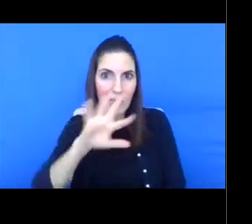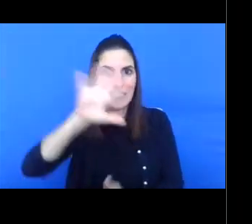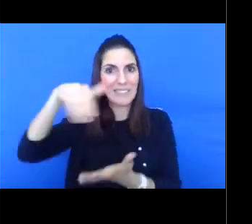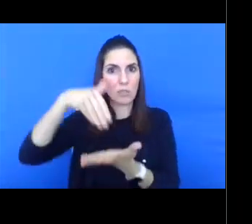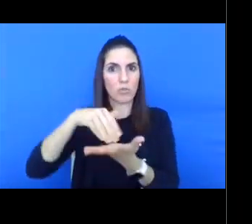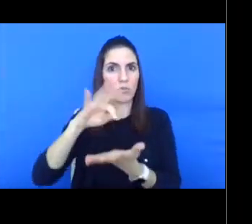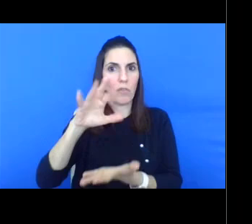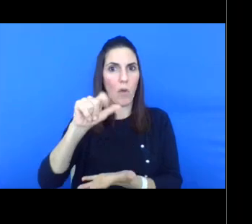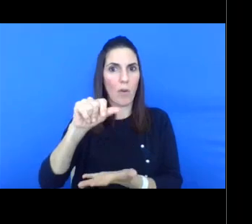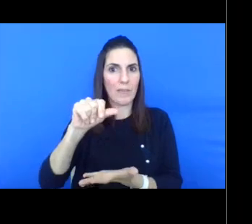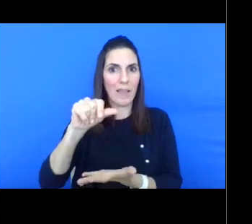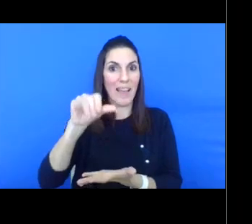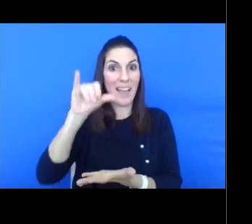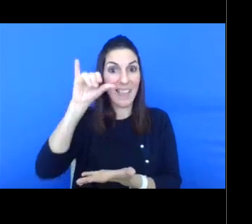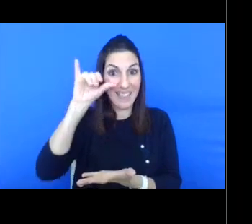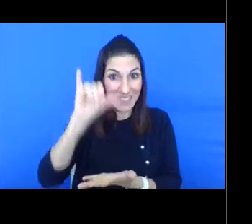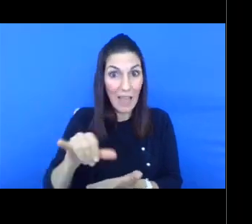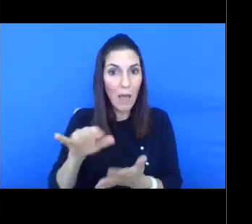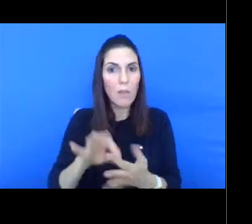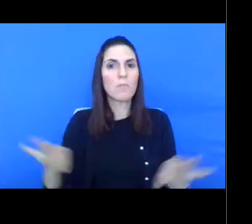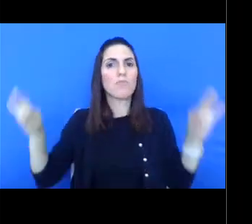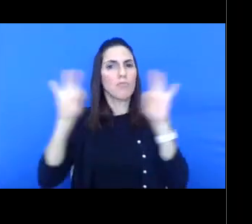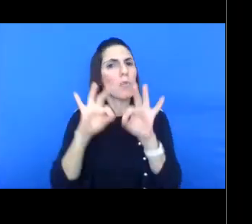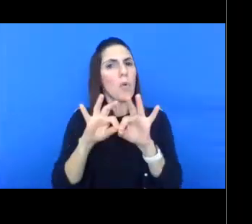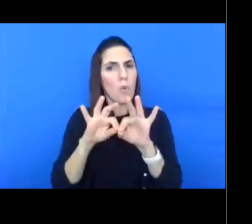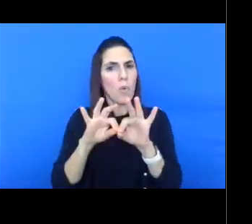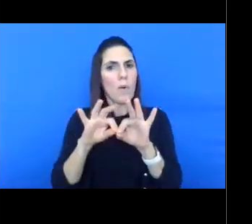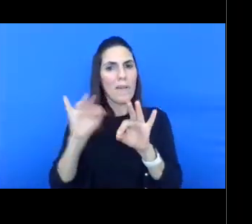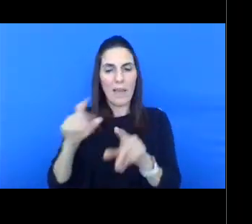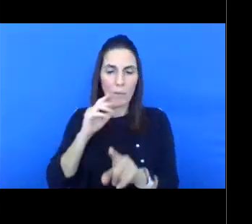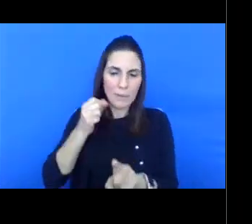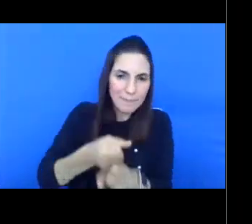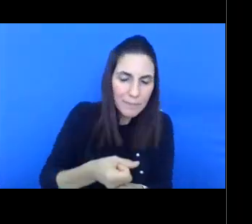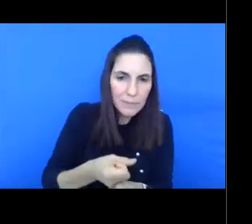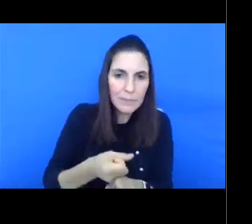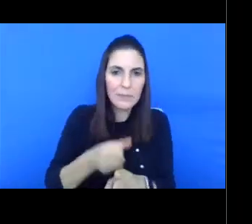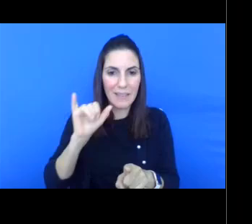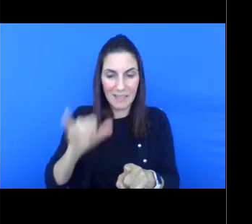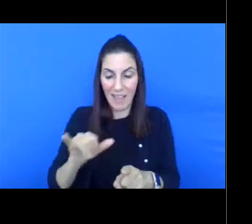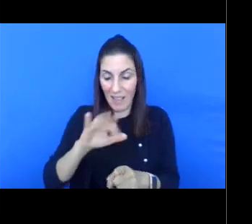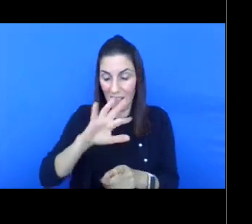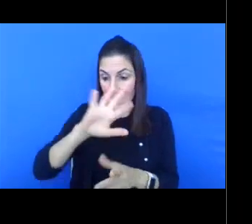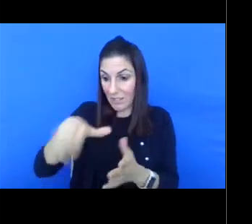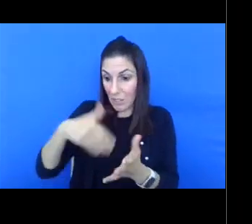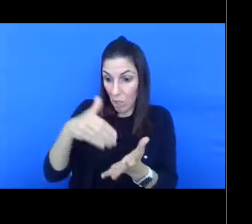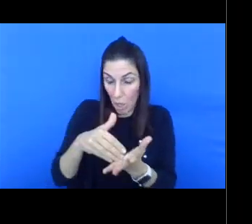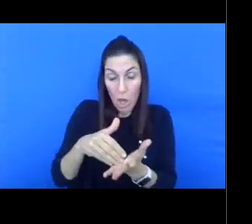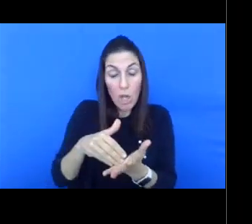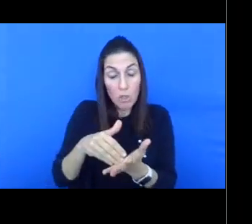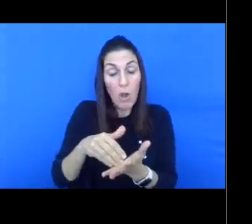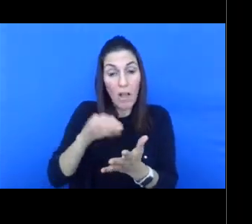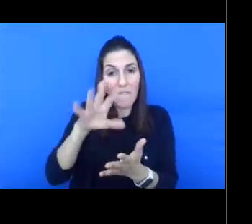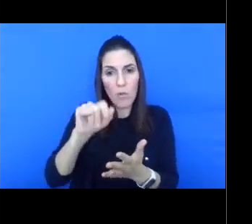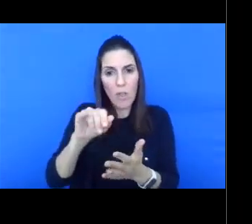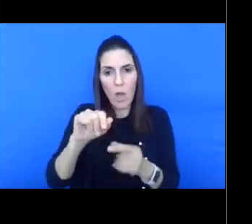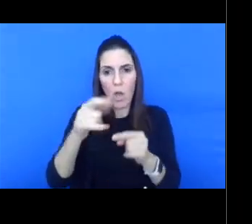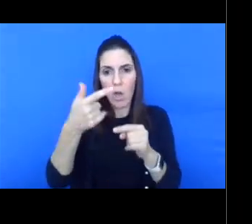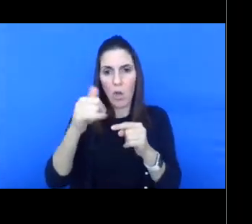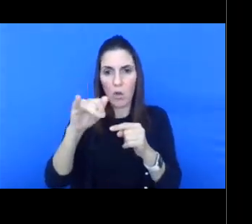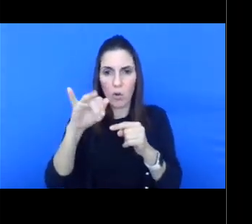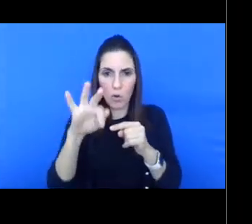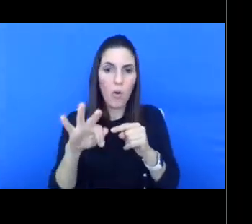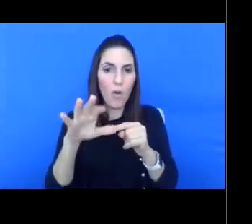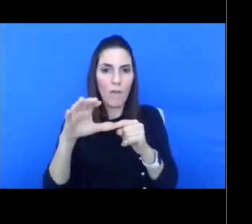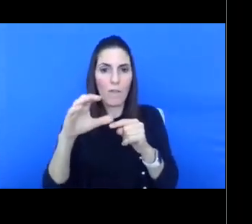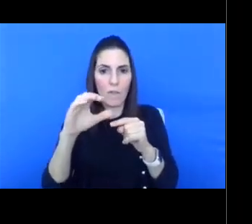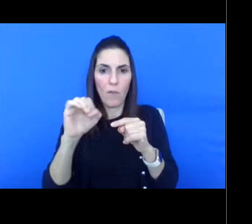That plays a big role. That low pressure reaches the central Florida Gulf Coast. These Carolina surface winds, they